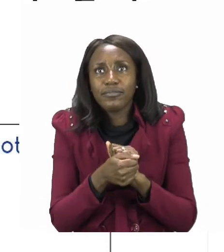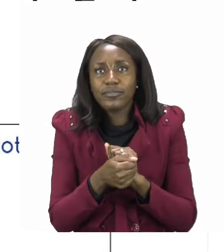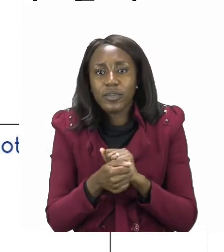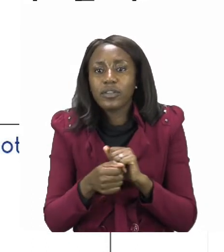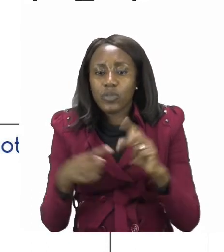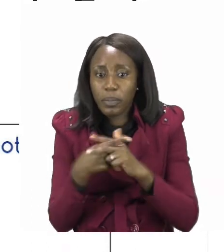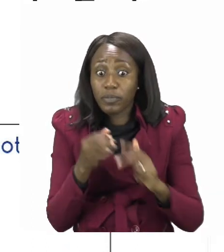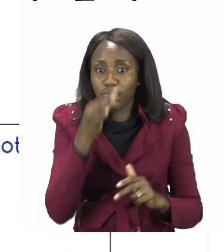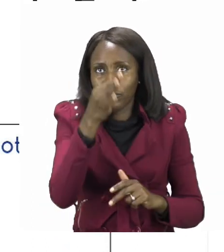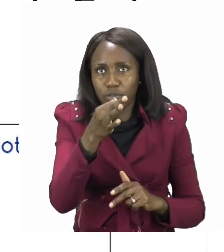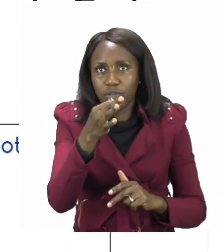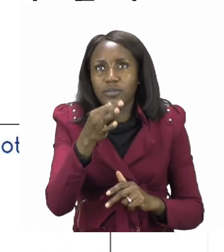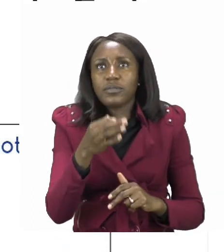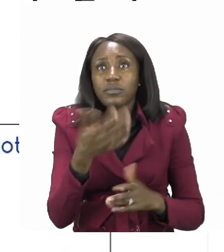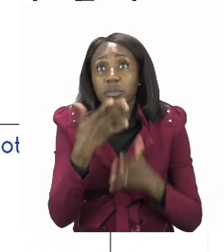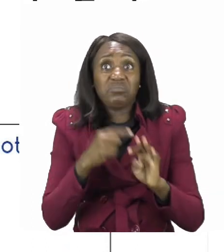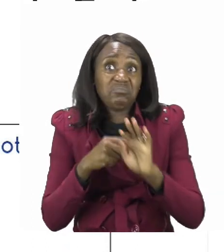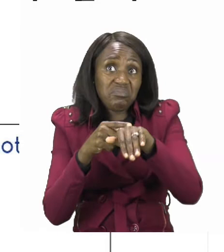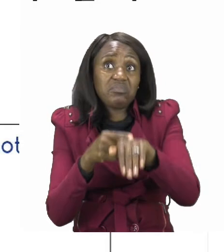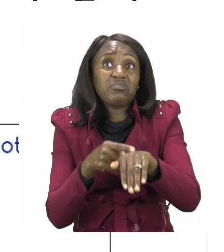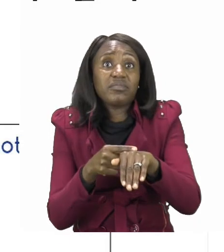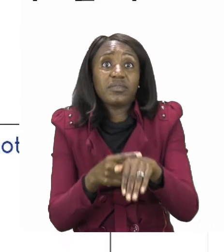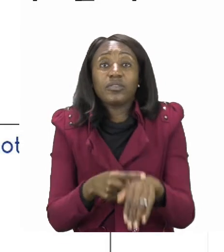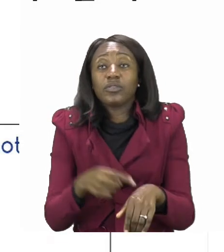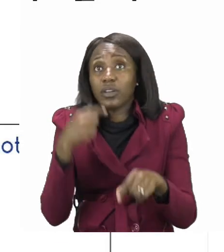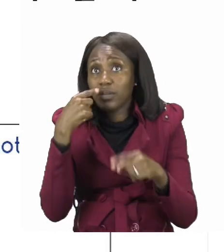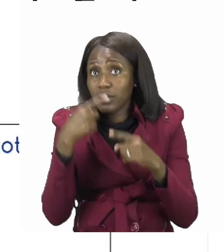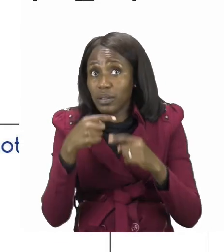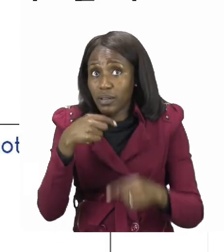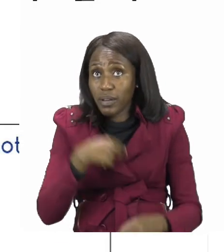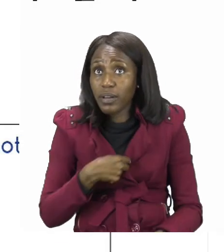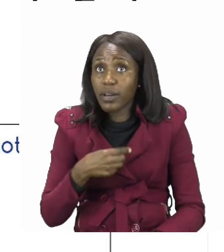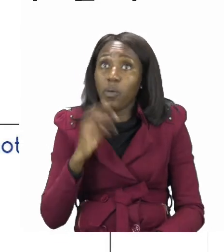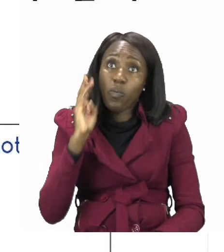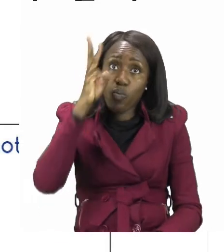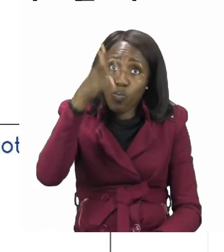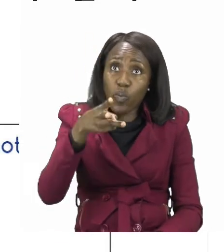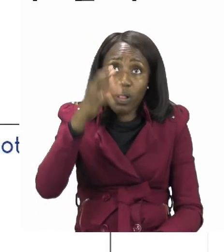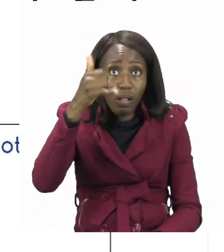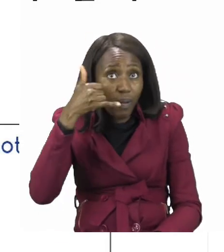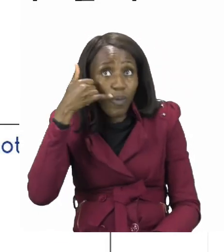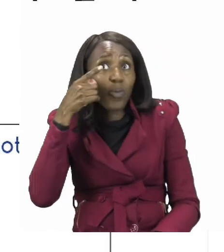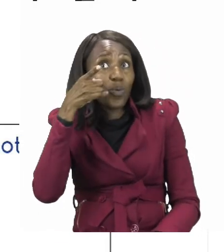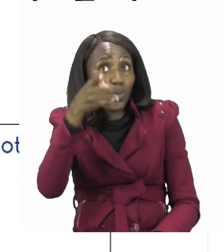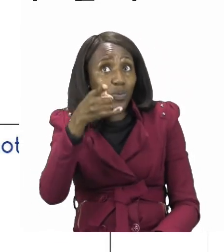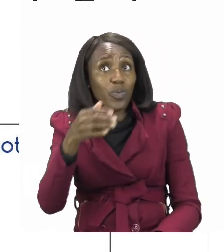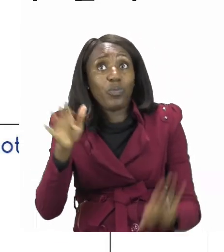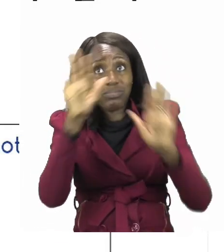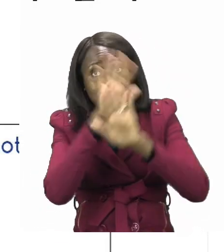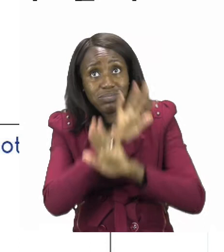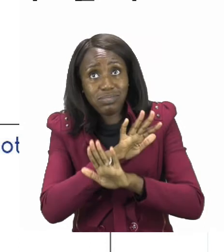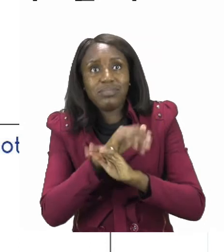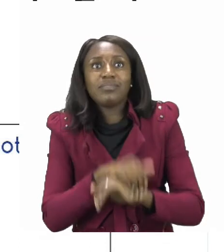future tense, we need to say, I will call you tonight. So before